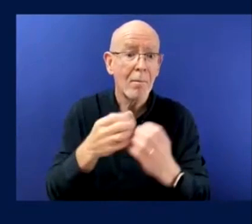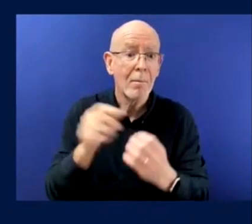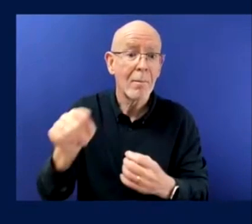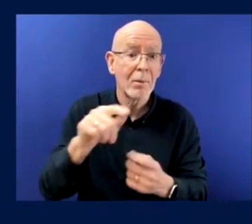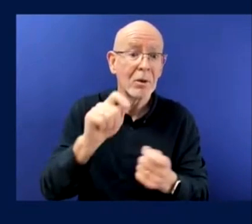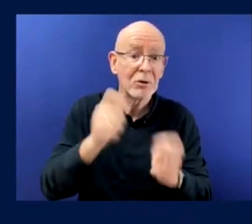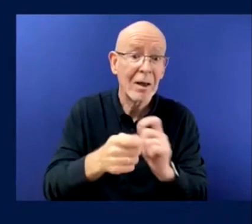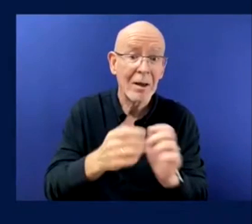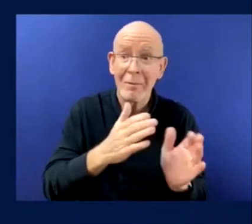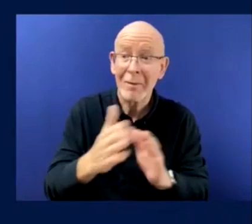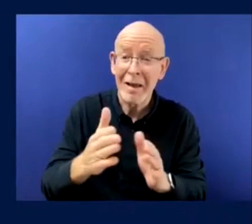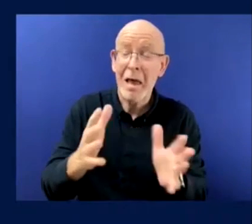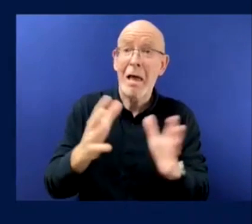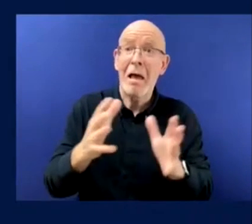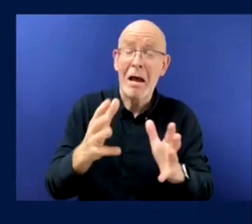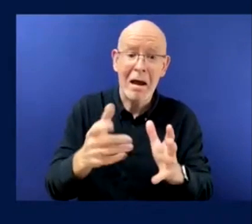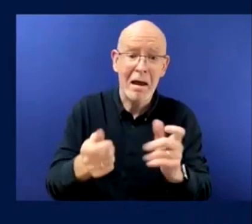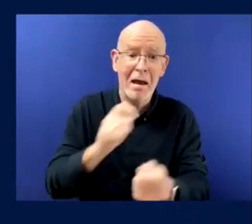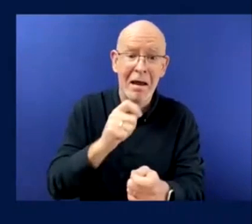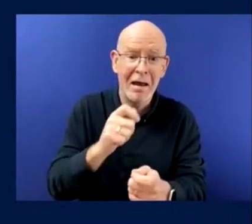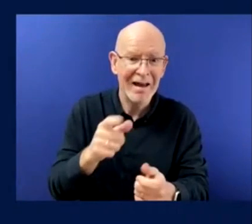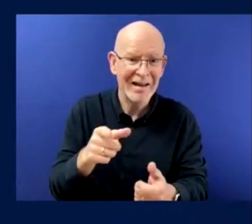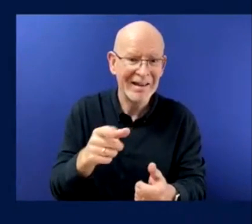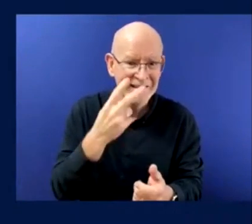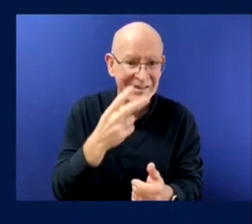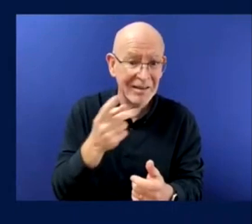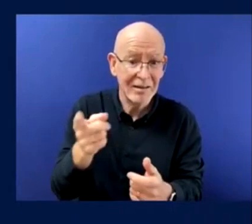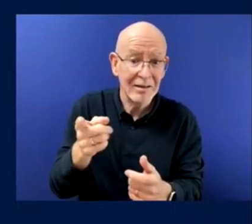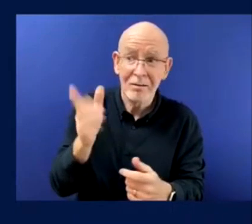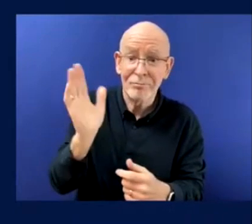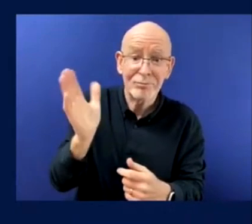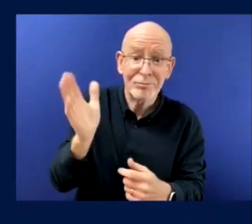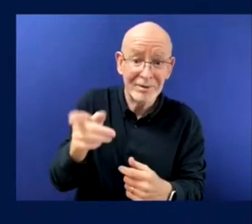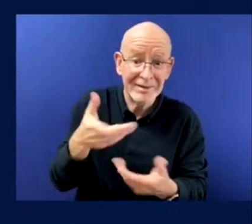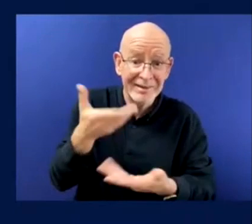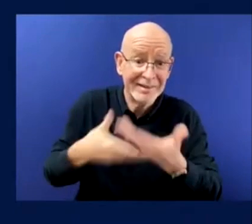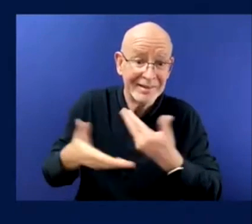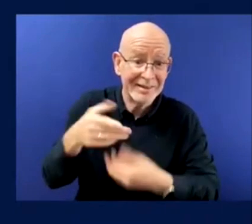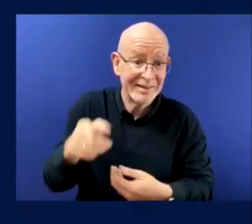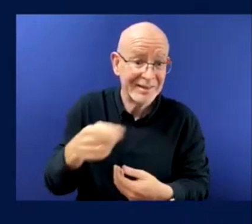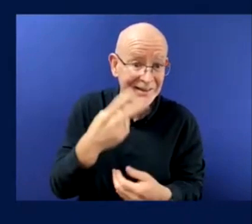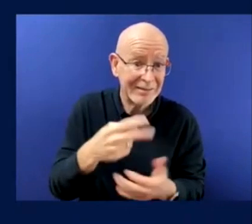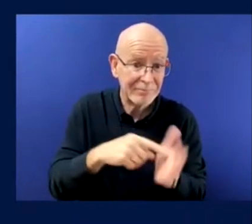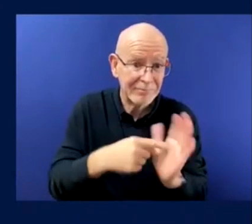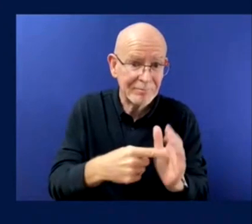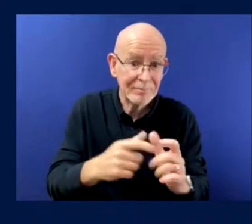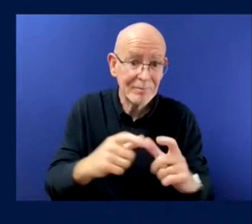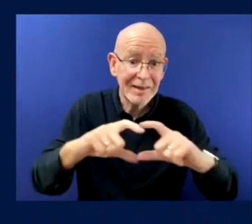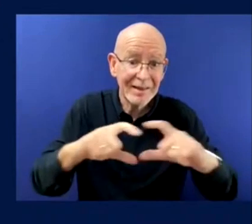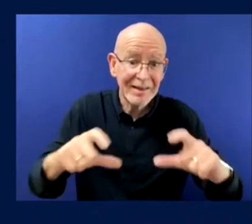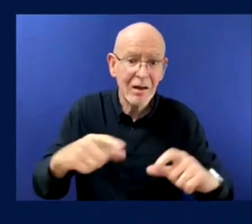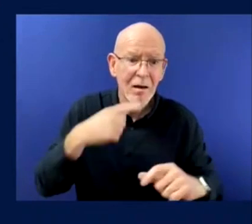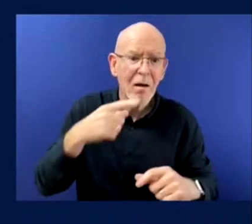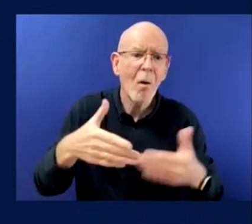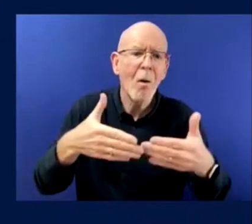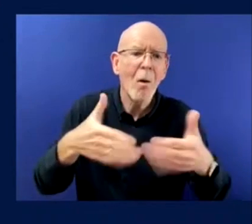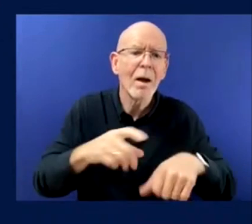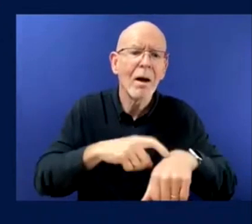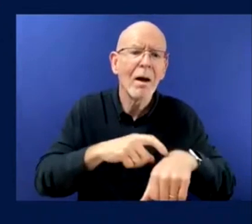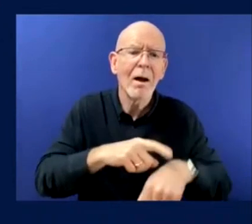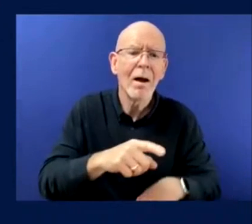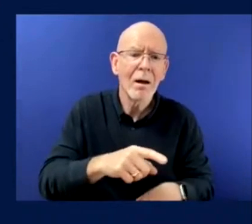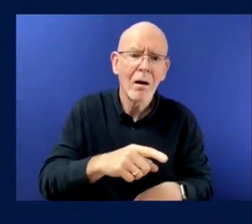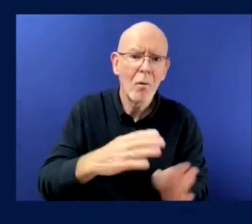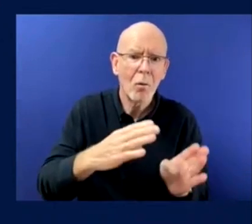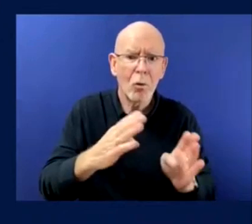that happens that affects quite a lot of people with mental health issues, and neurodivergent people struggle with last